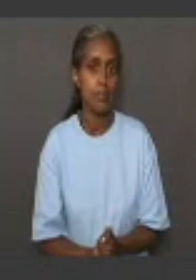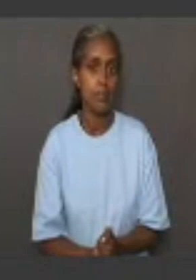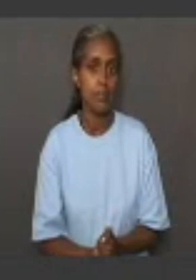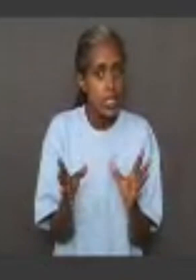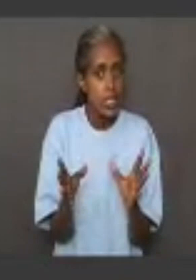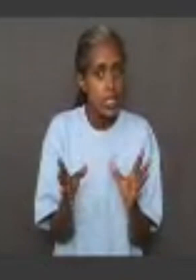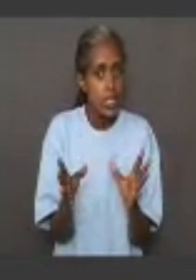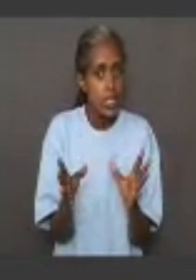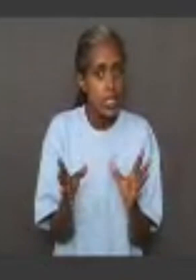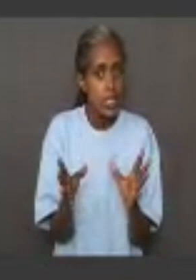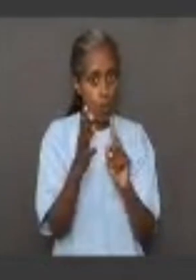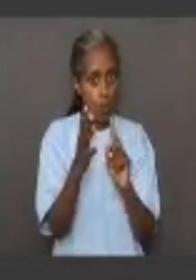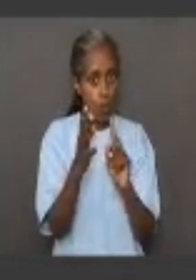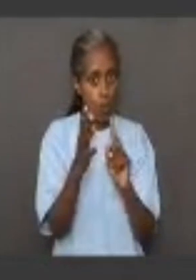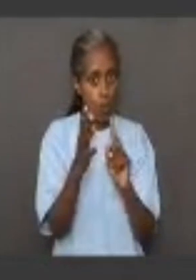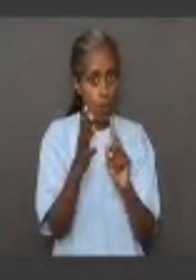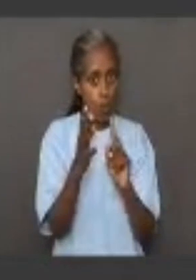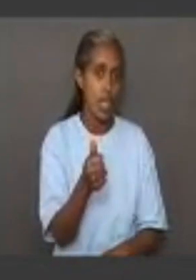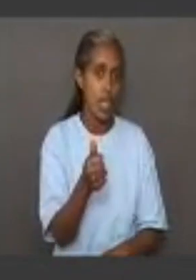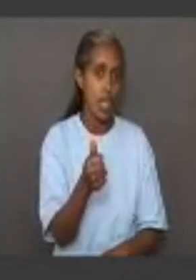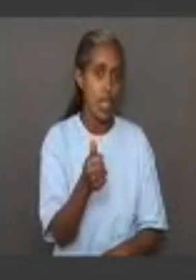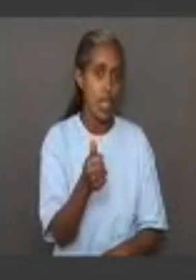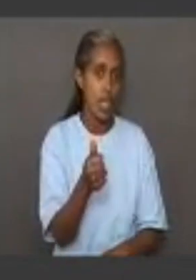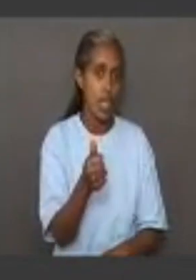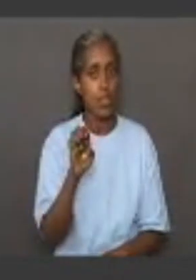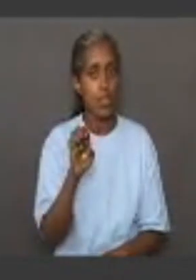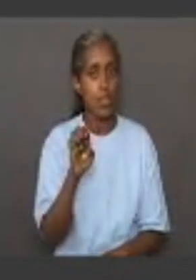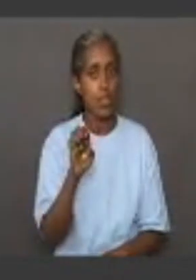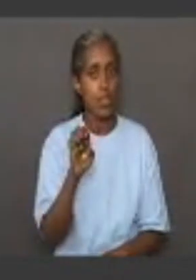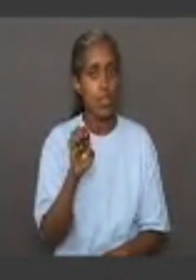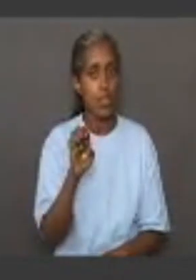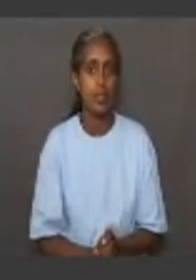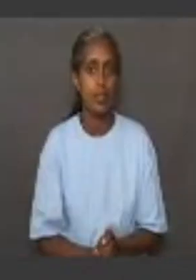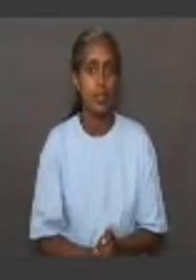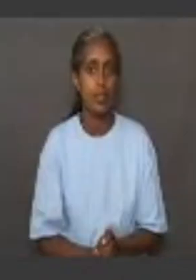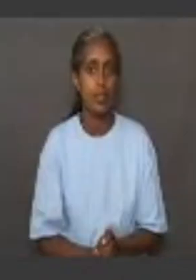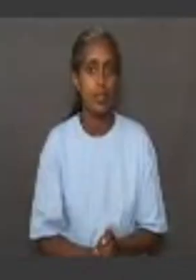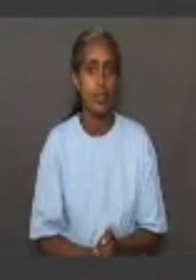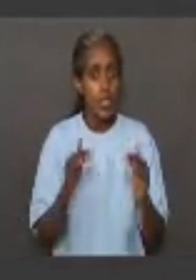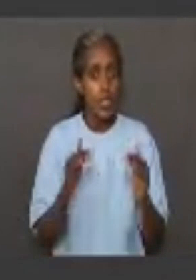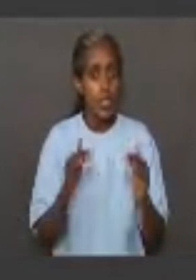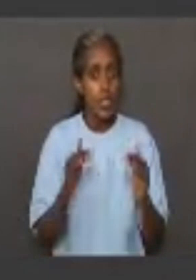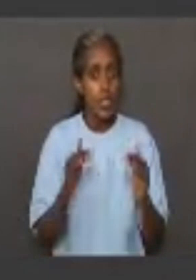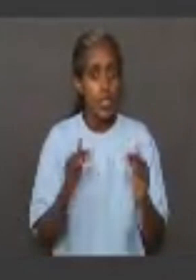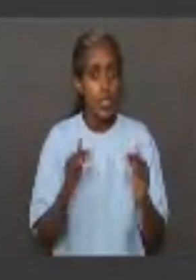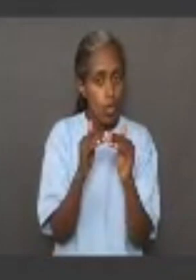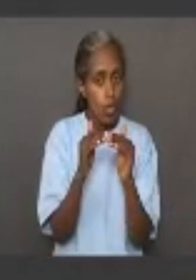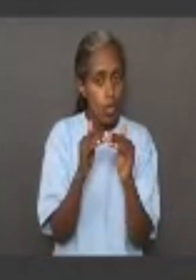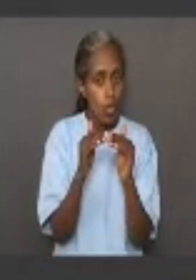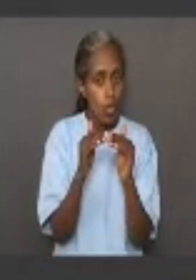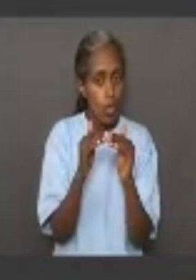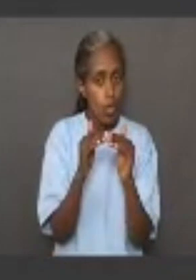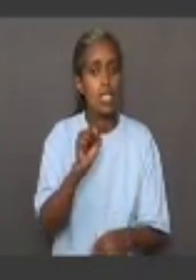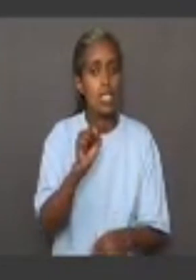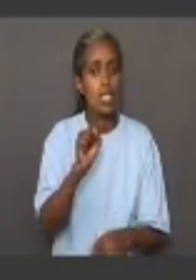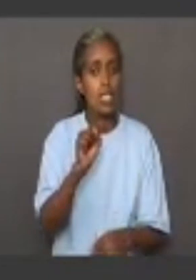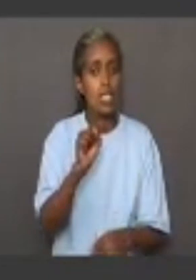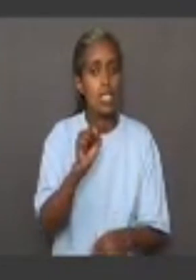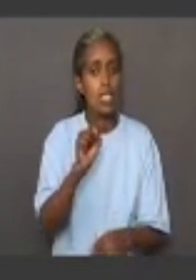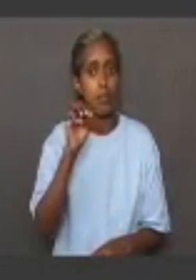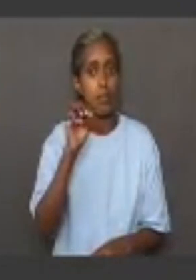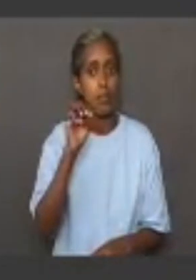This is the set containing A, E, which is equal to the